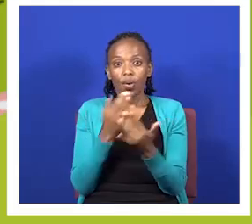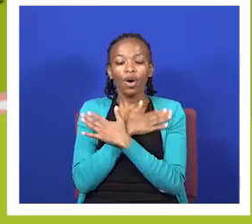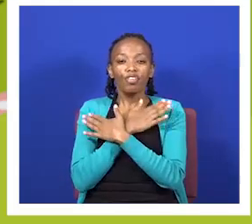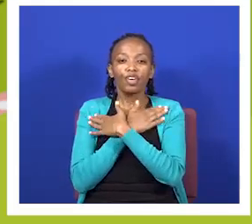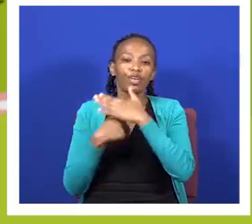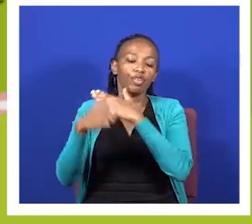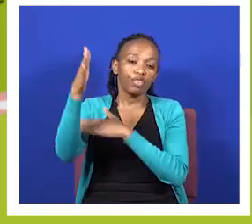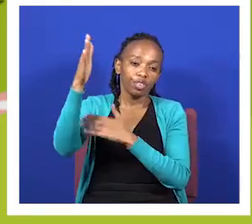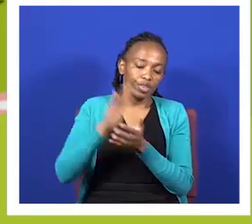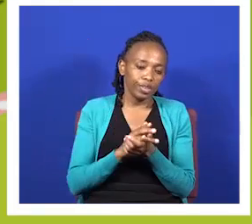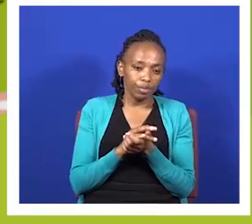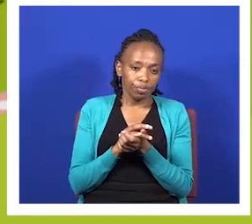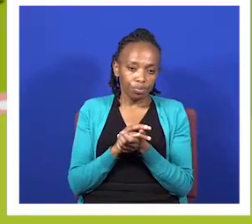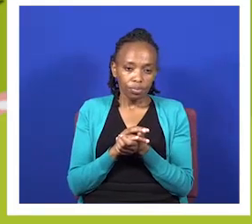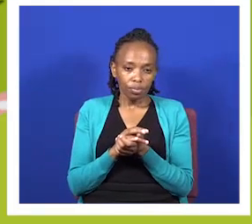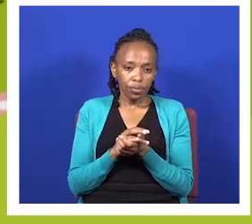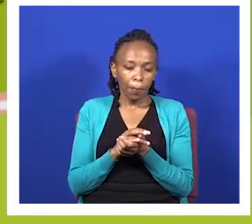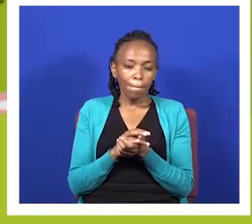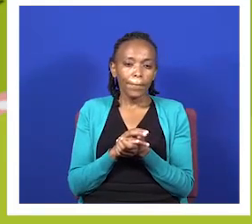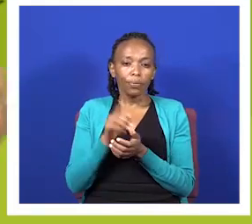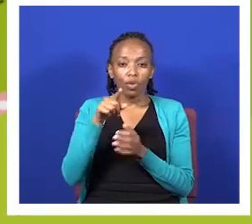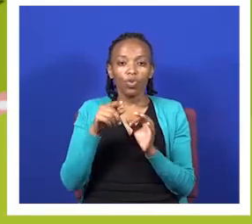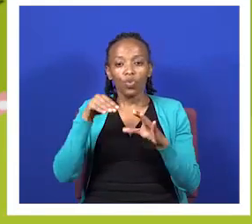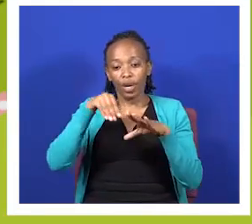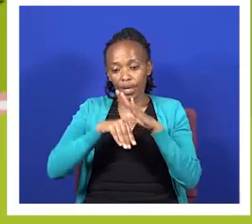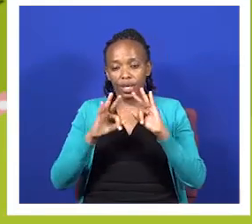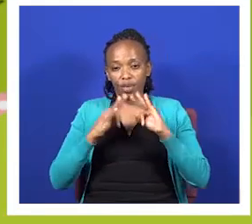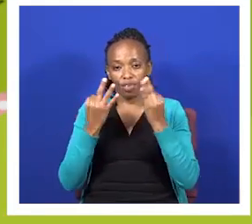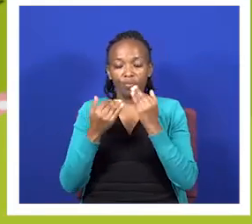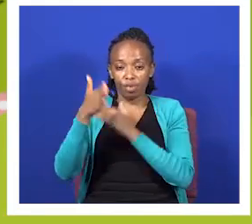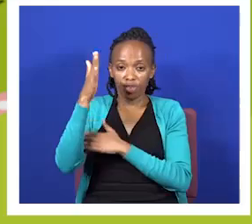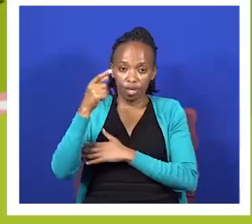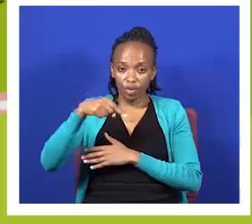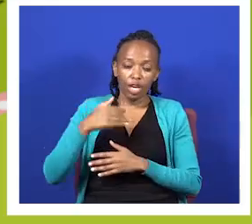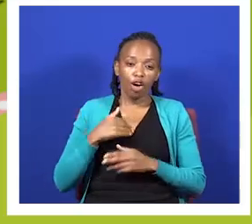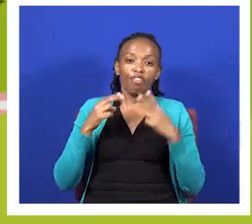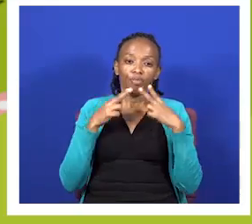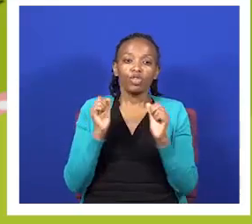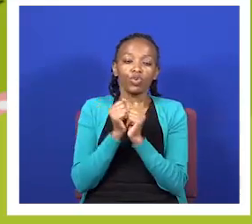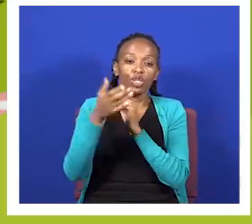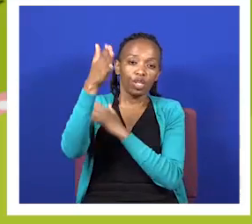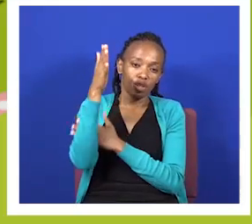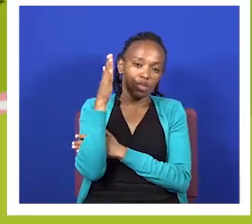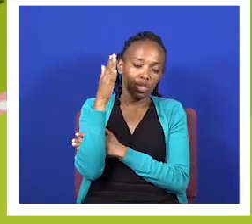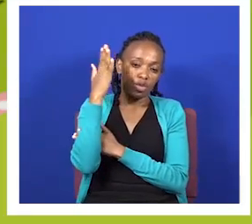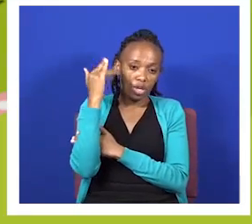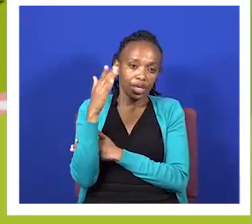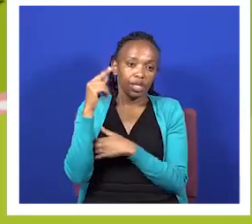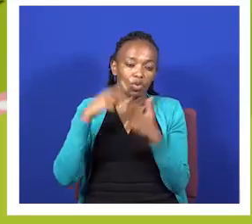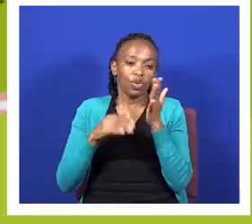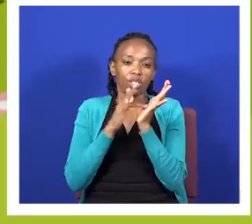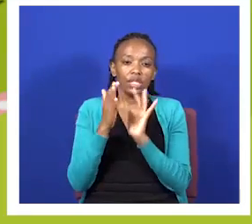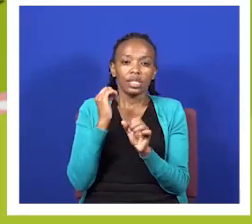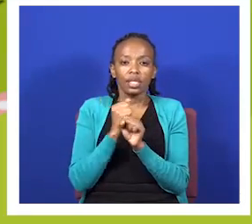a friend of God. And you are in the family of God. And we have peace with God because